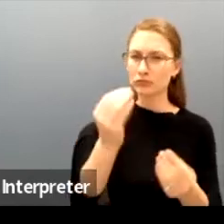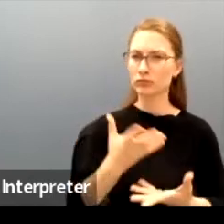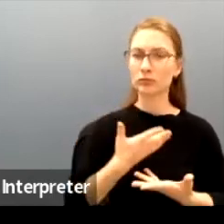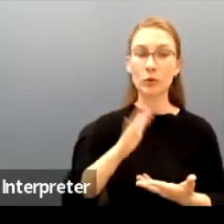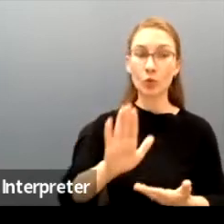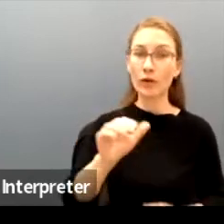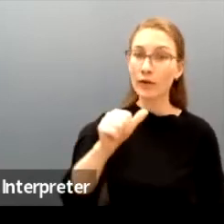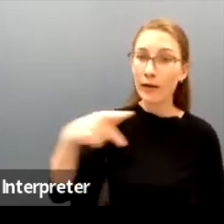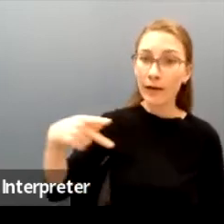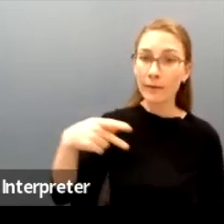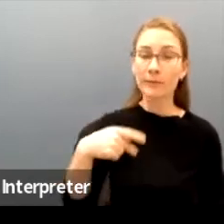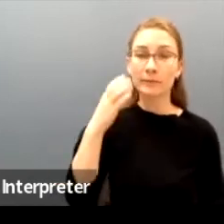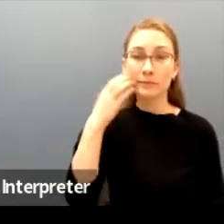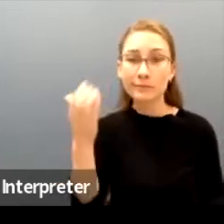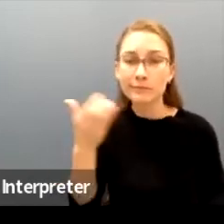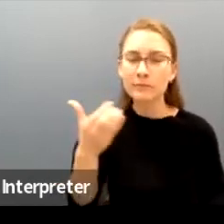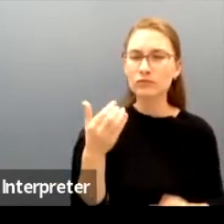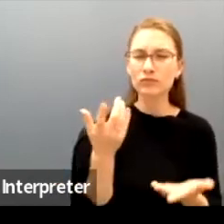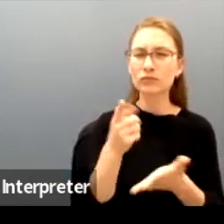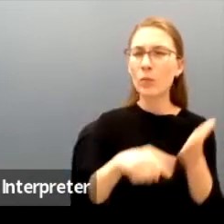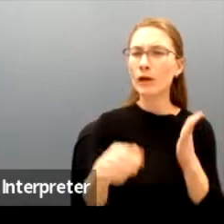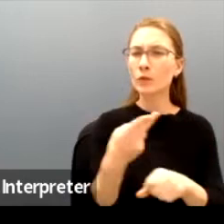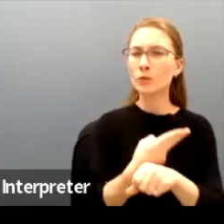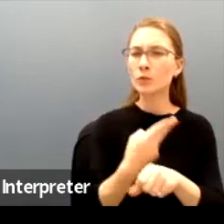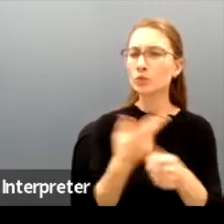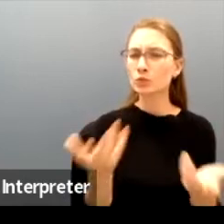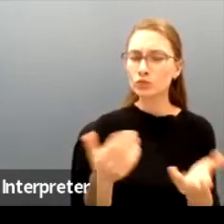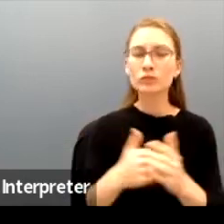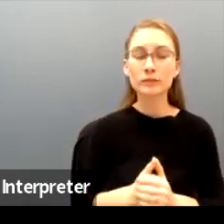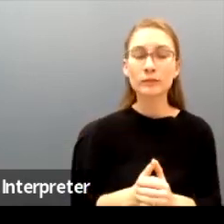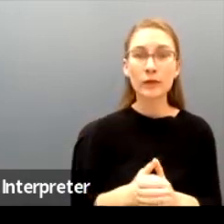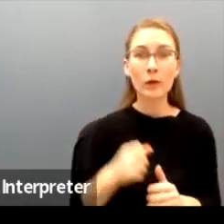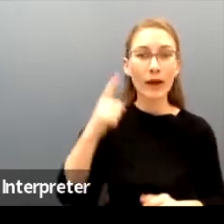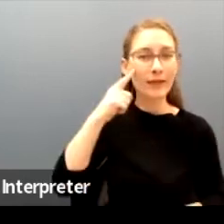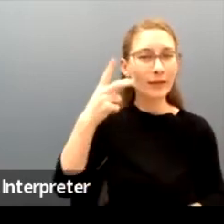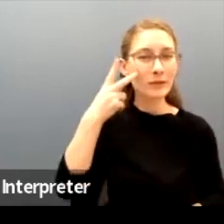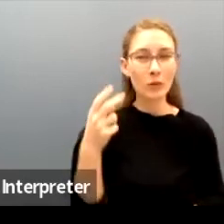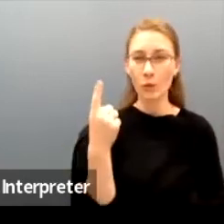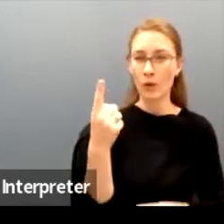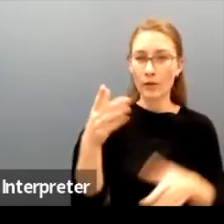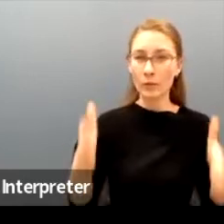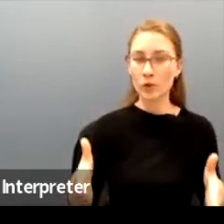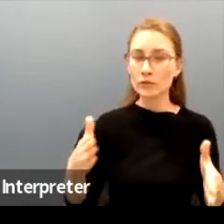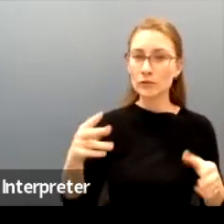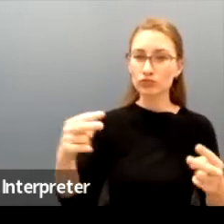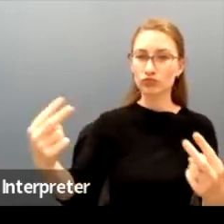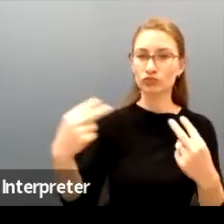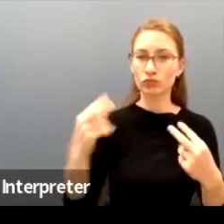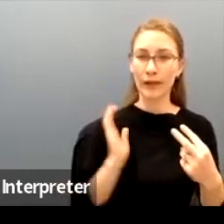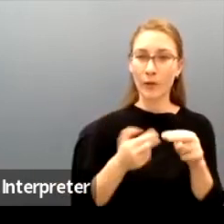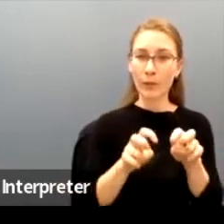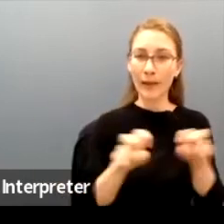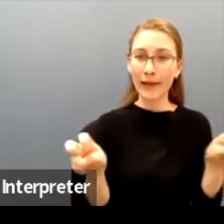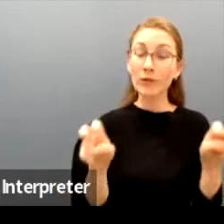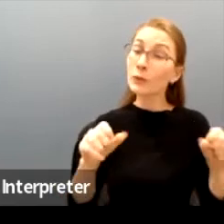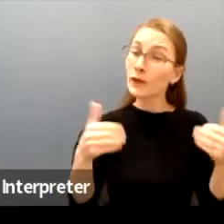previously used. So I do know that I think last I saw there was only one person on. So if you want to put it in